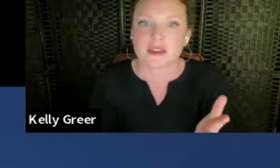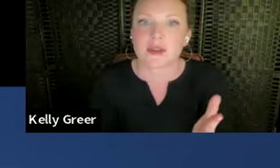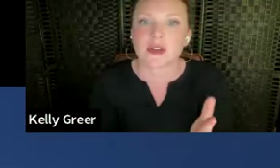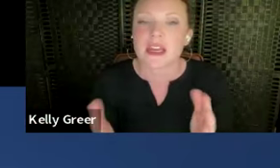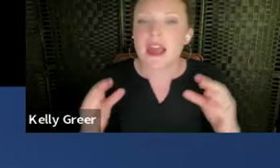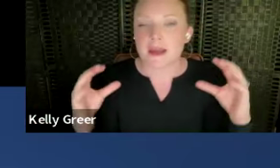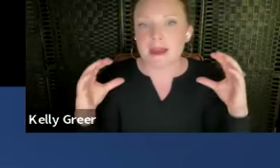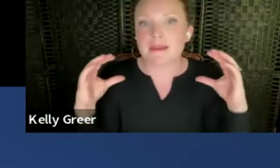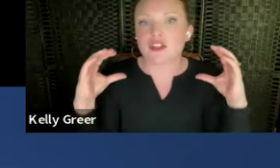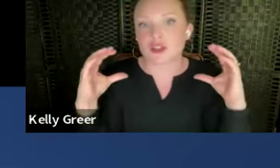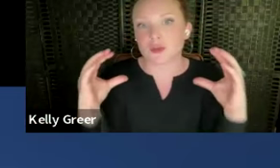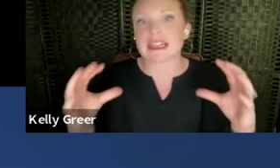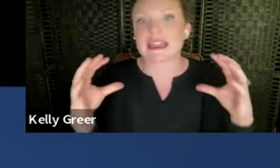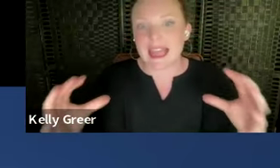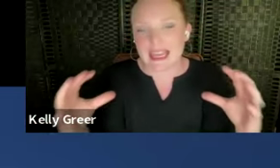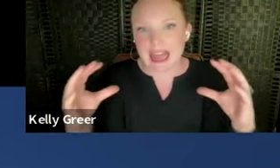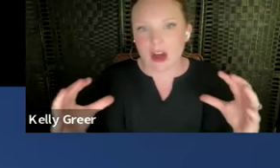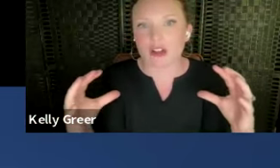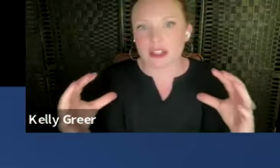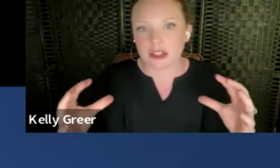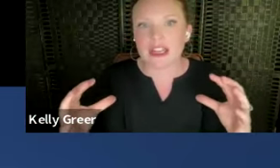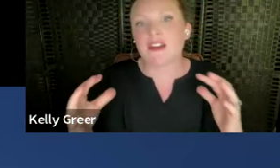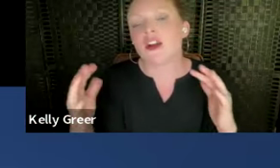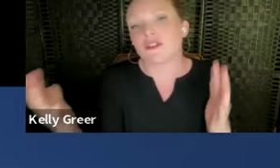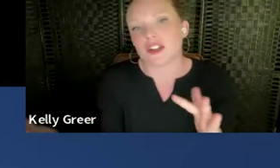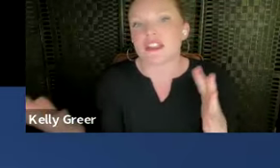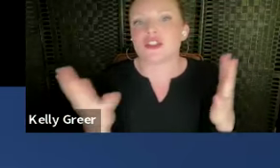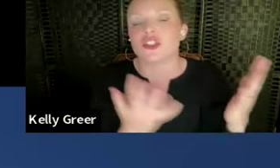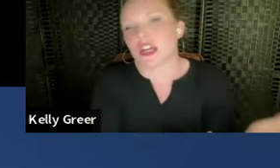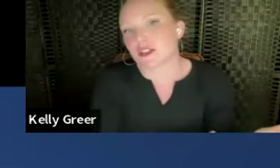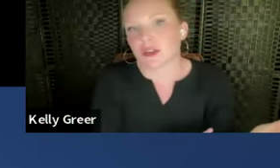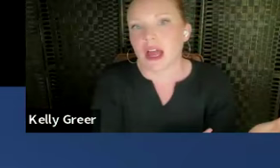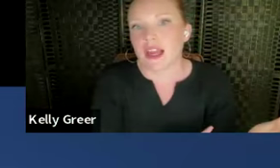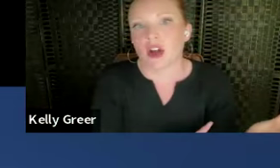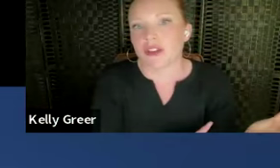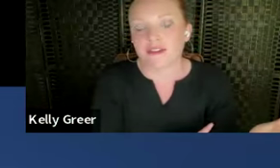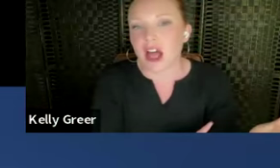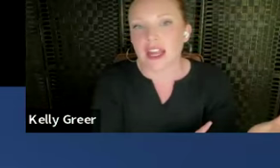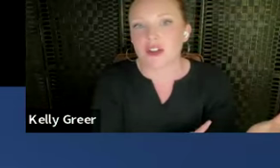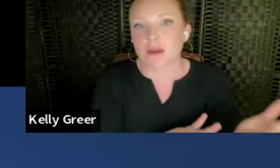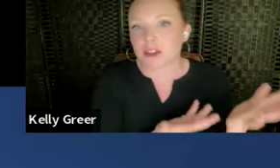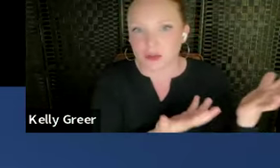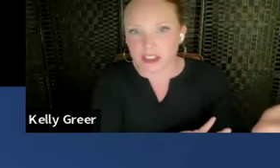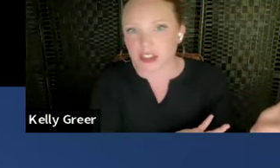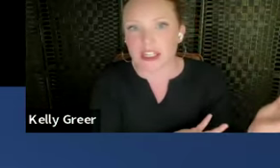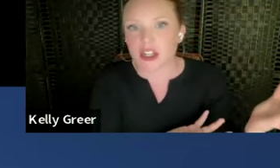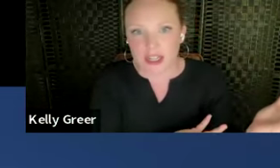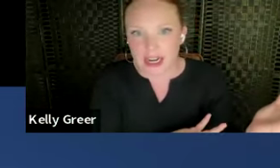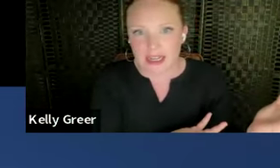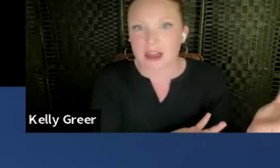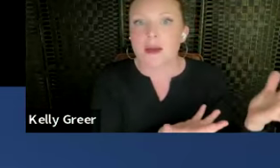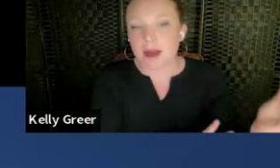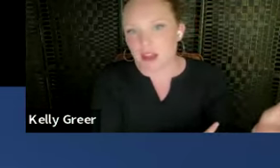accommodations or accessibility and maybe just really lay it out clearly versus just relying on the flyer that was